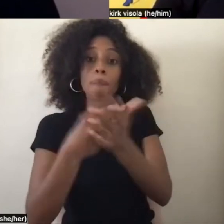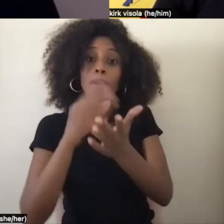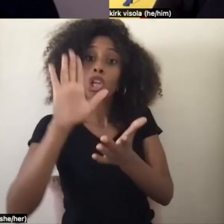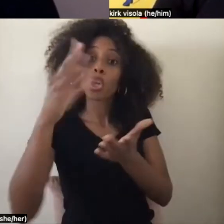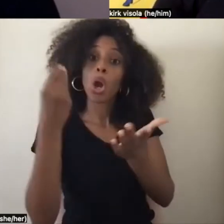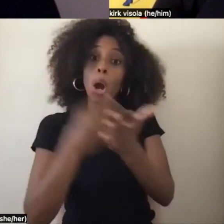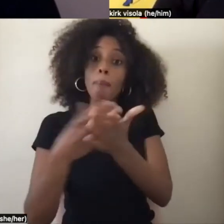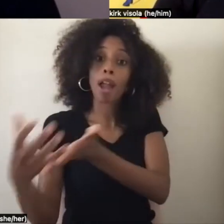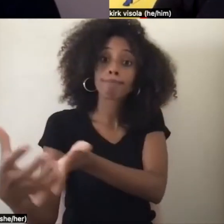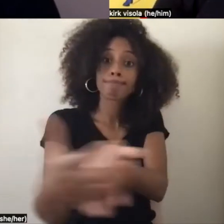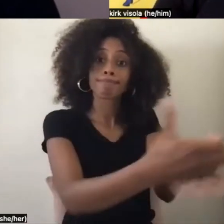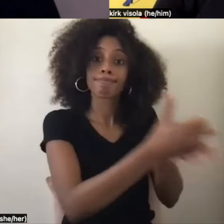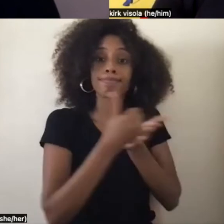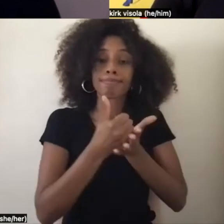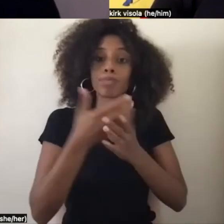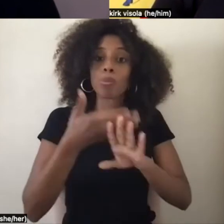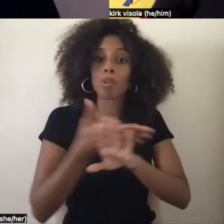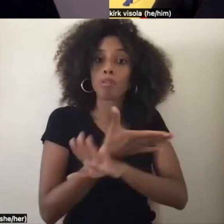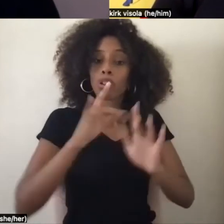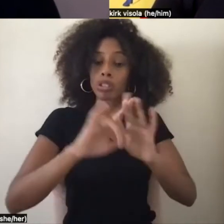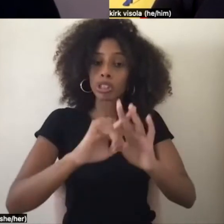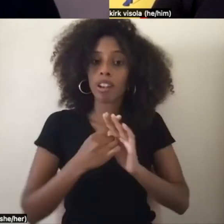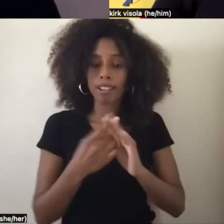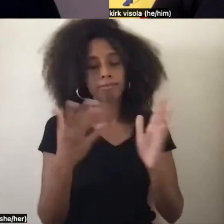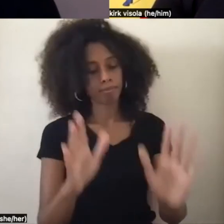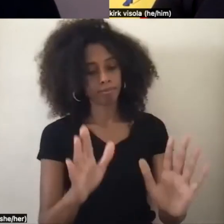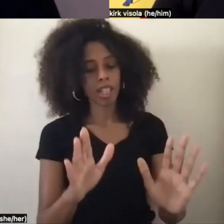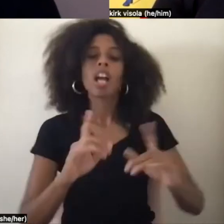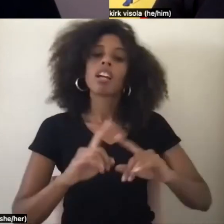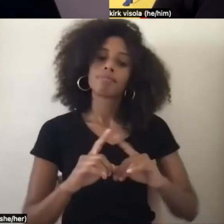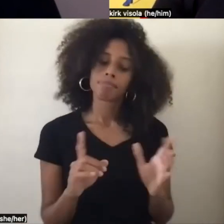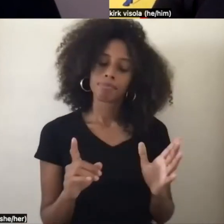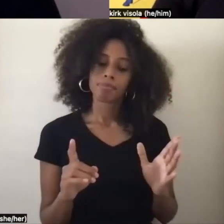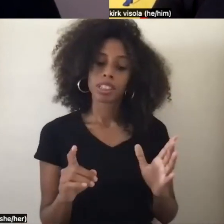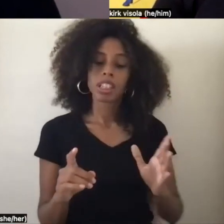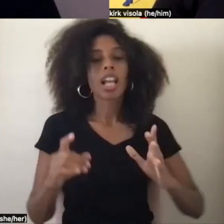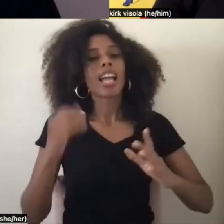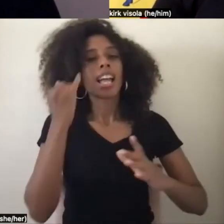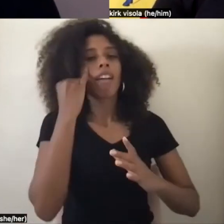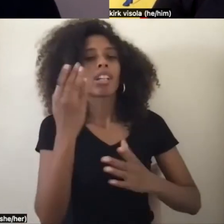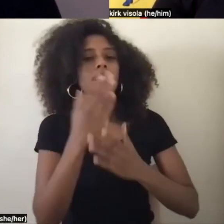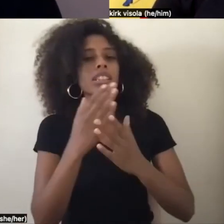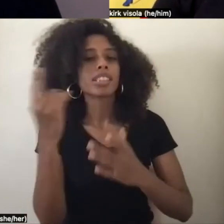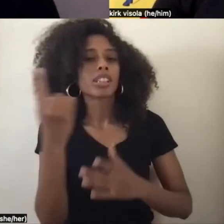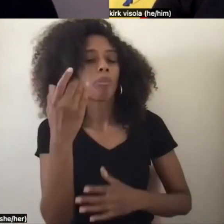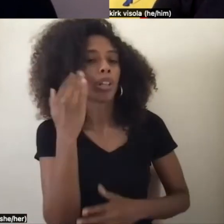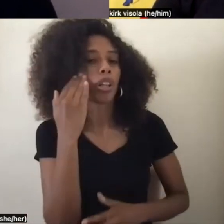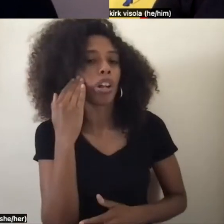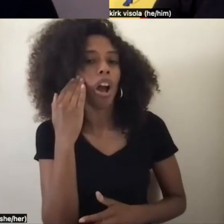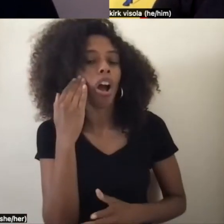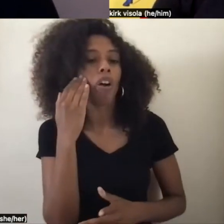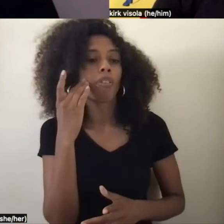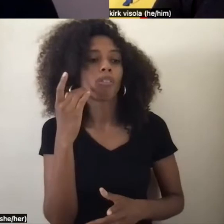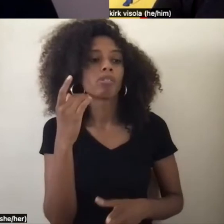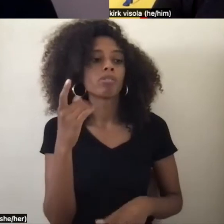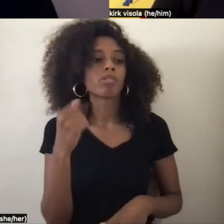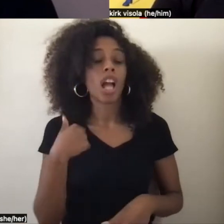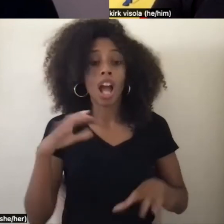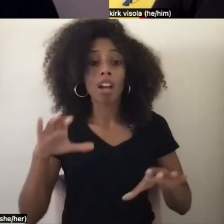before you get started on something. Here's the thing, unless it's someone that you know, like I've done work for people and I still do work for people that I